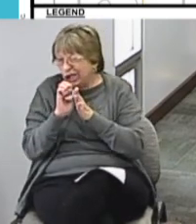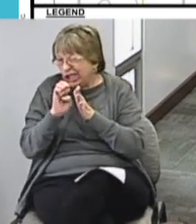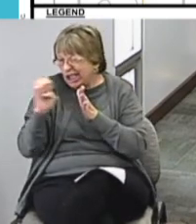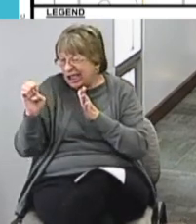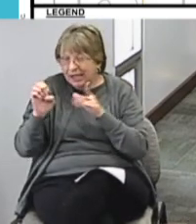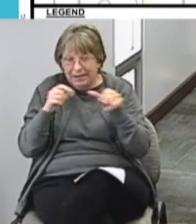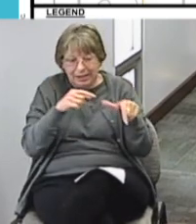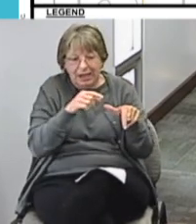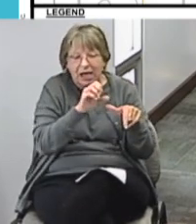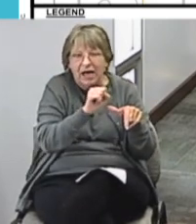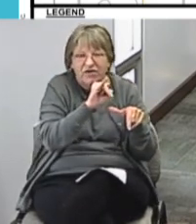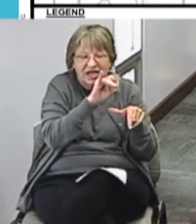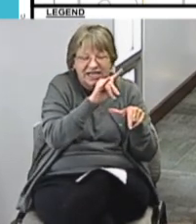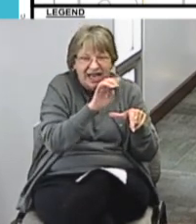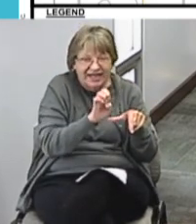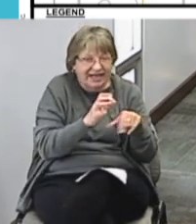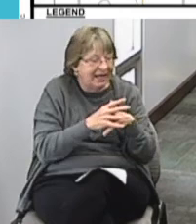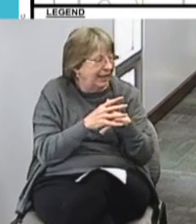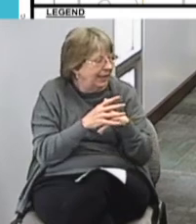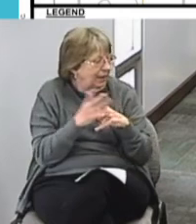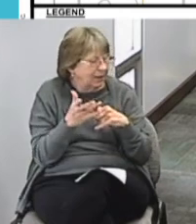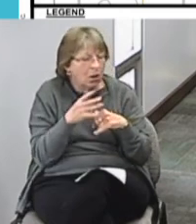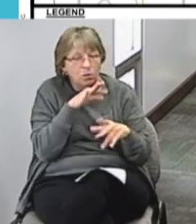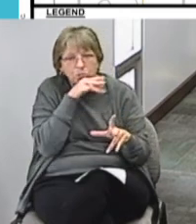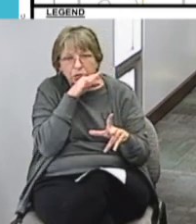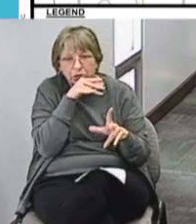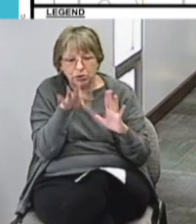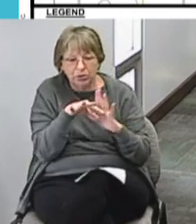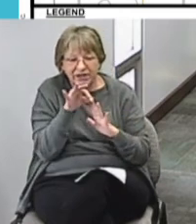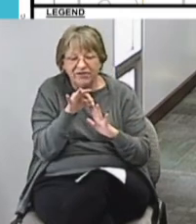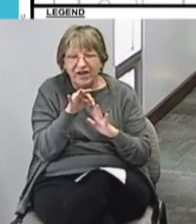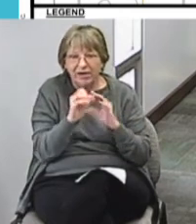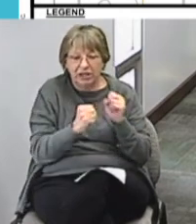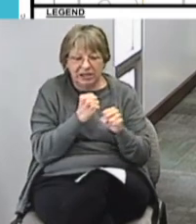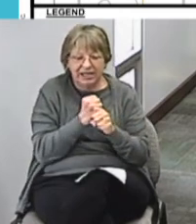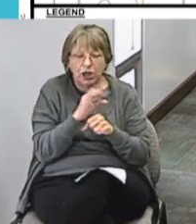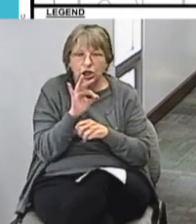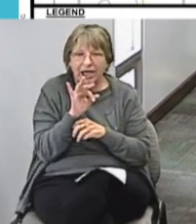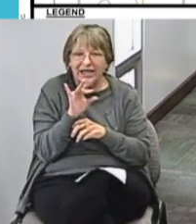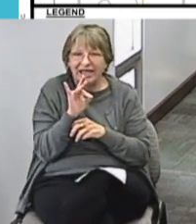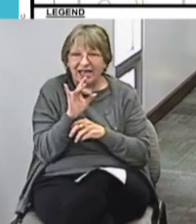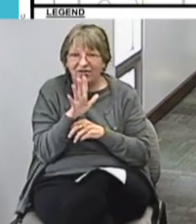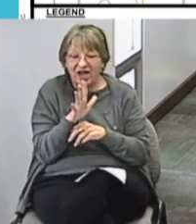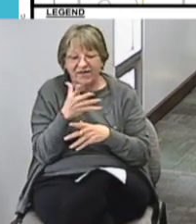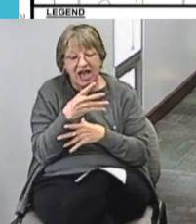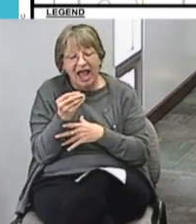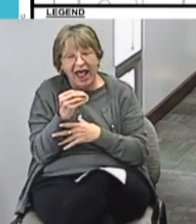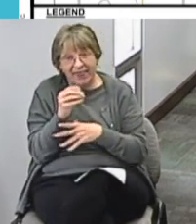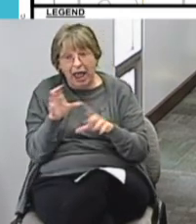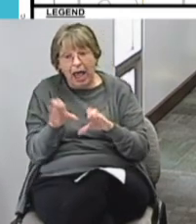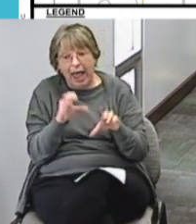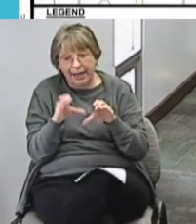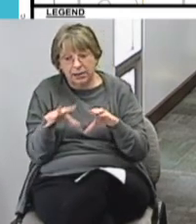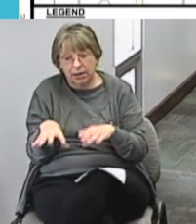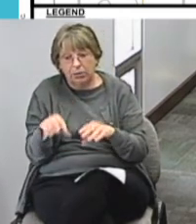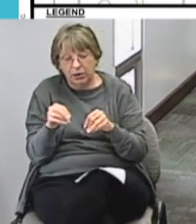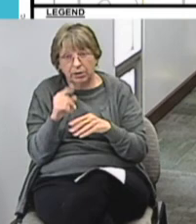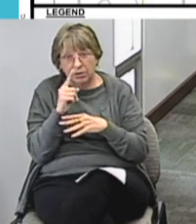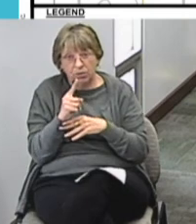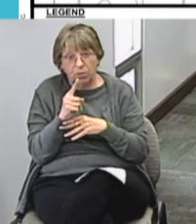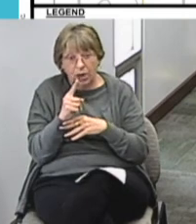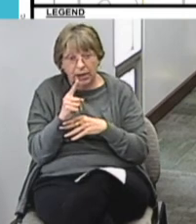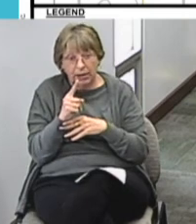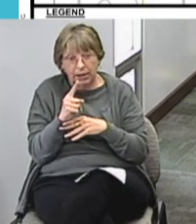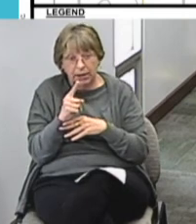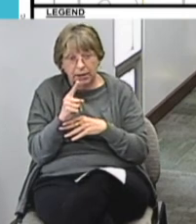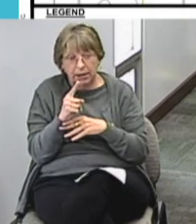site. So pollution was discovered in 1985, and the remedial action that's been taken is 1, to keep people off